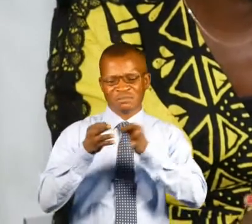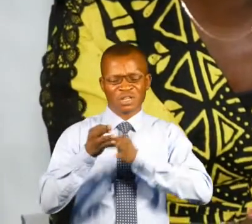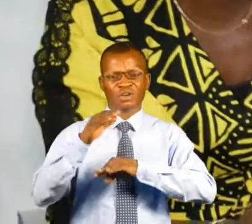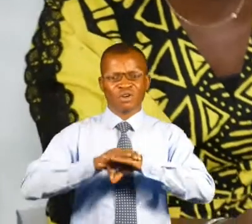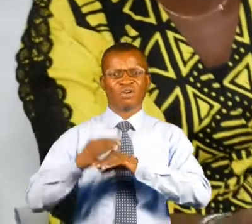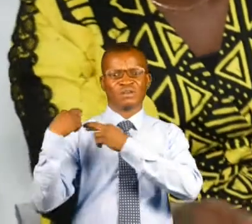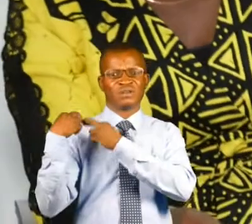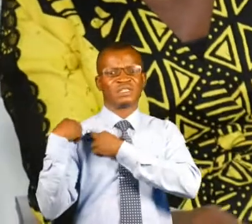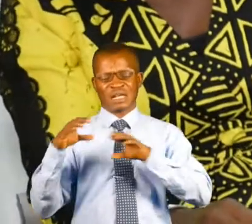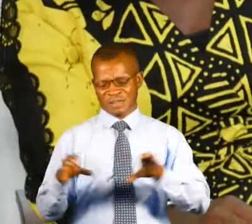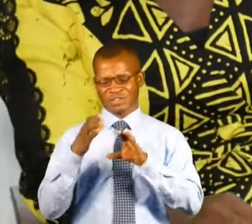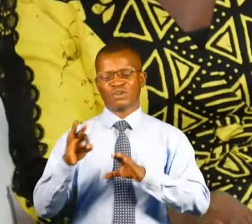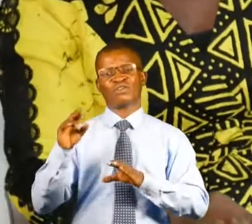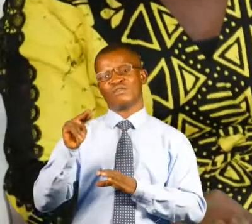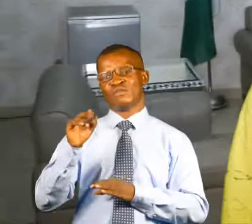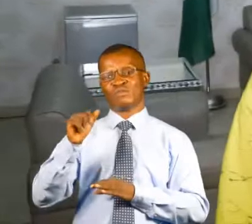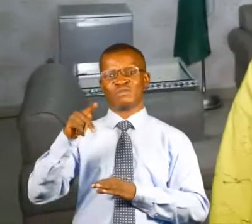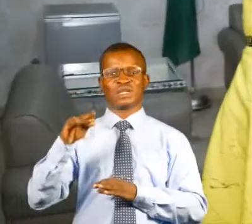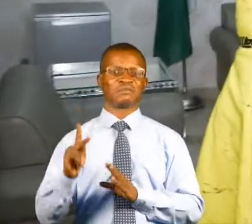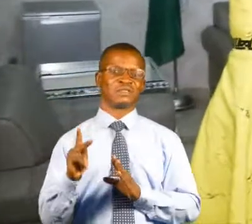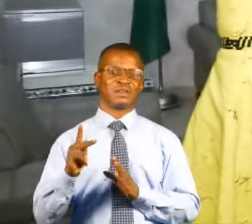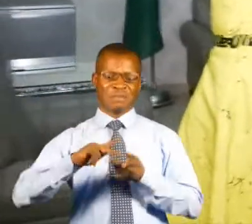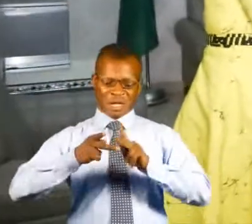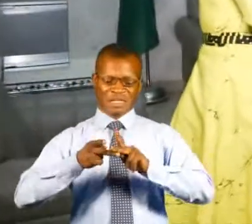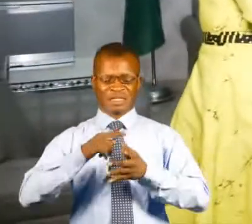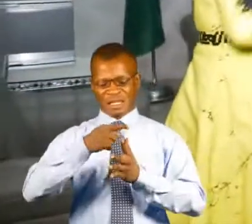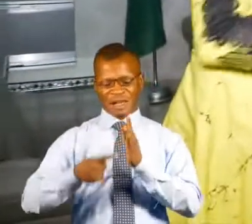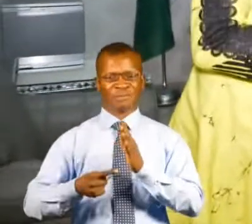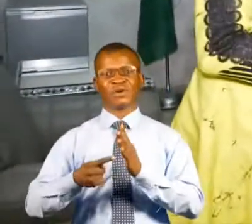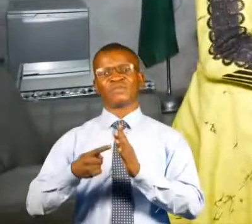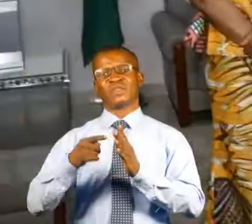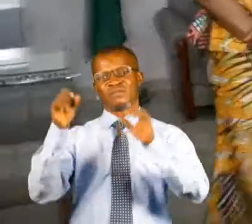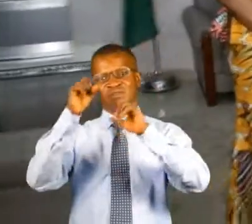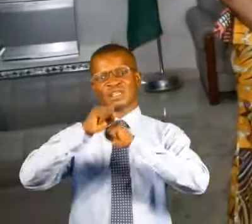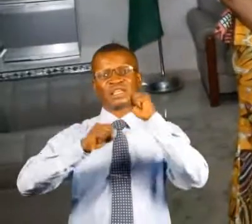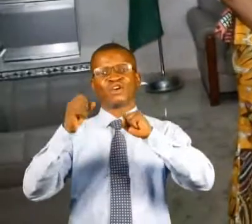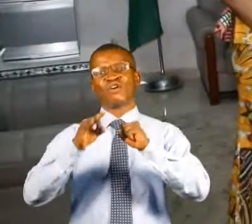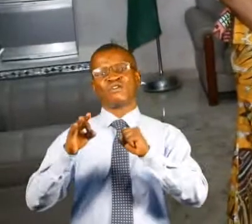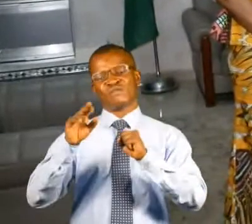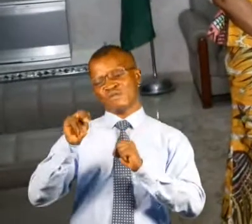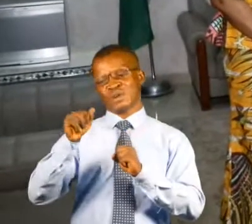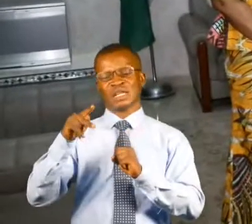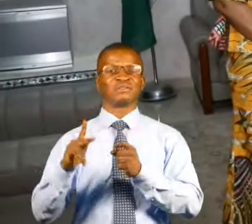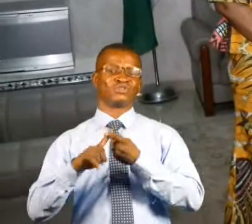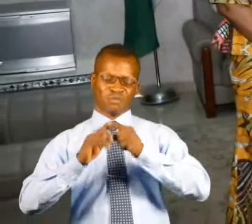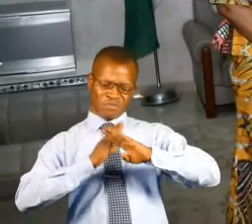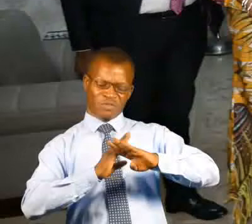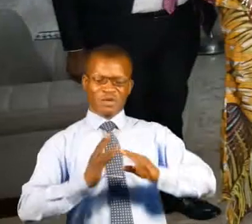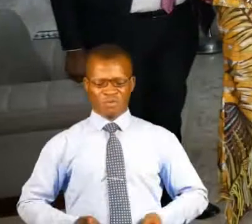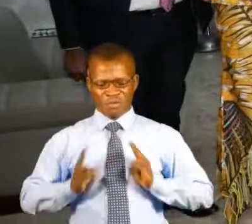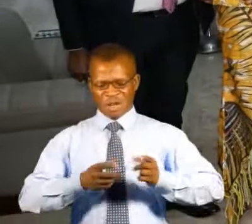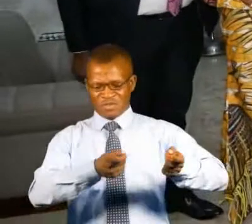on the mandate and activities of the agency. Partnership is one of the strategic priorities of NAPTIP in its bid to prevent